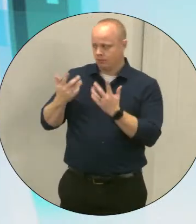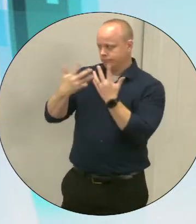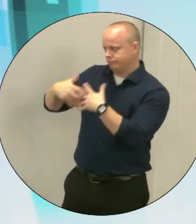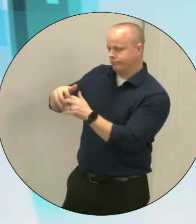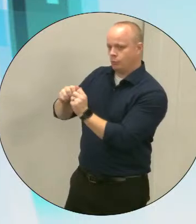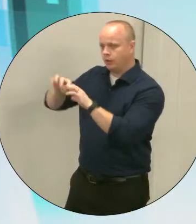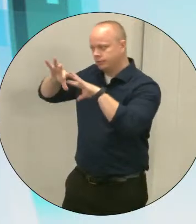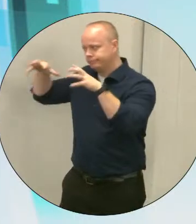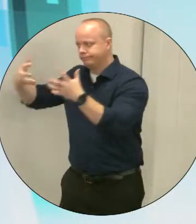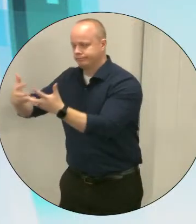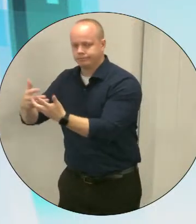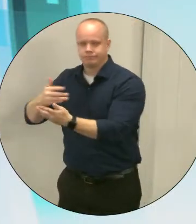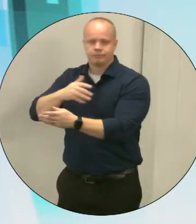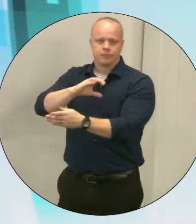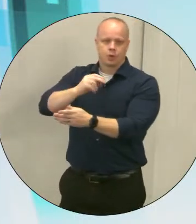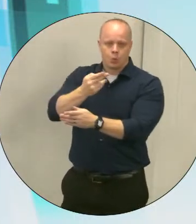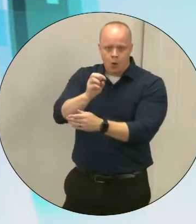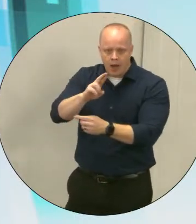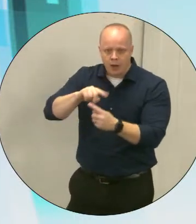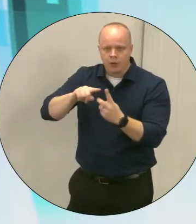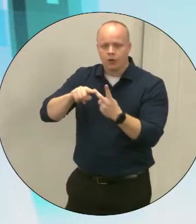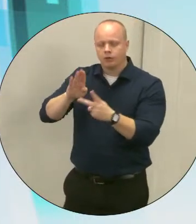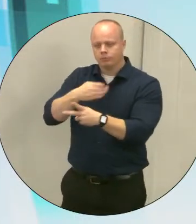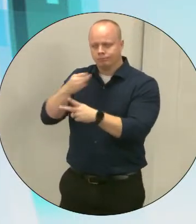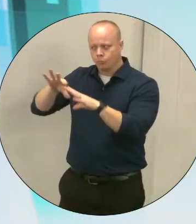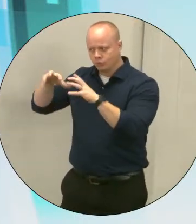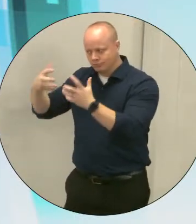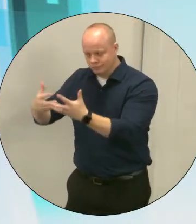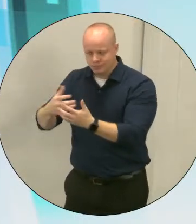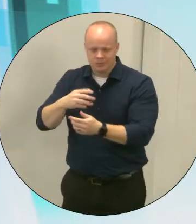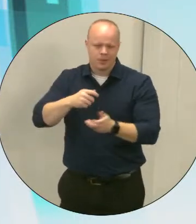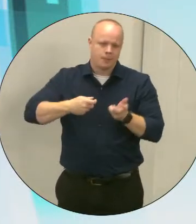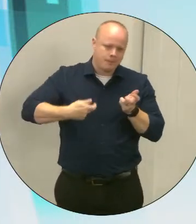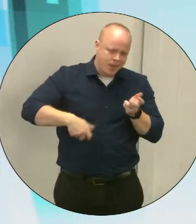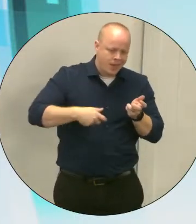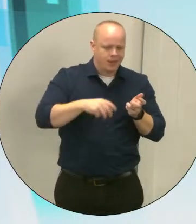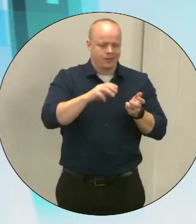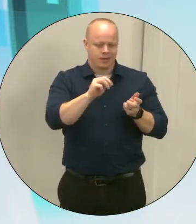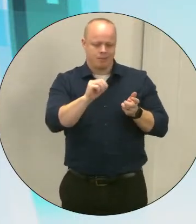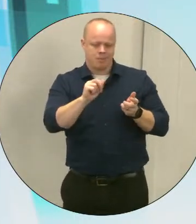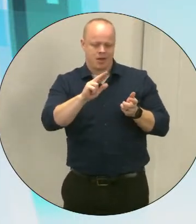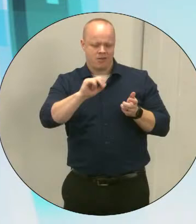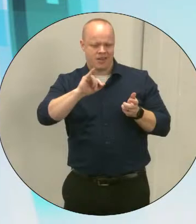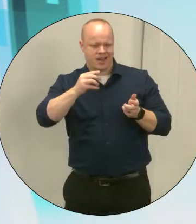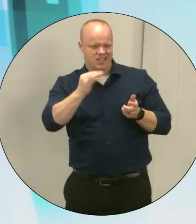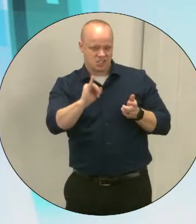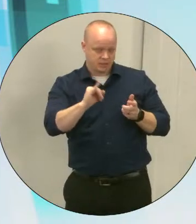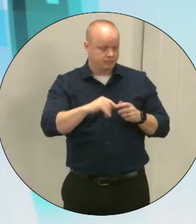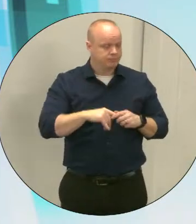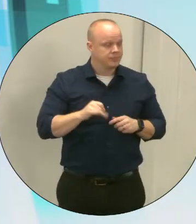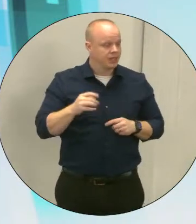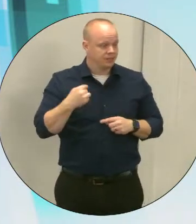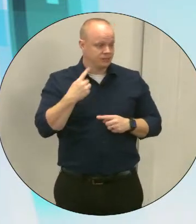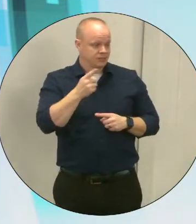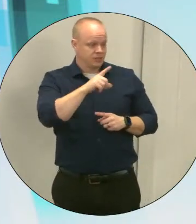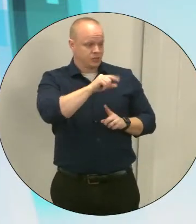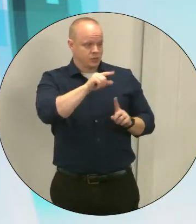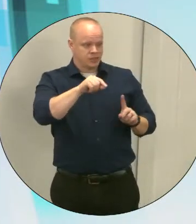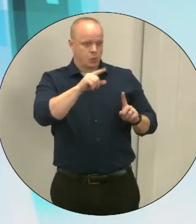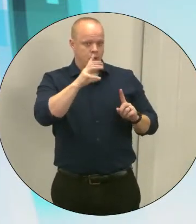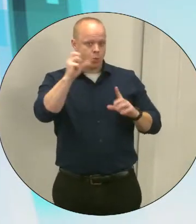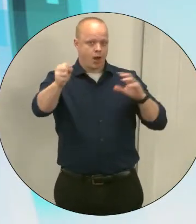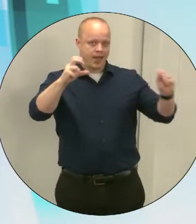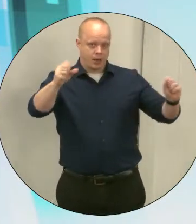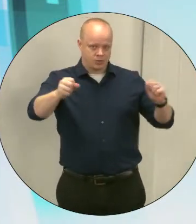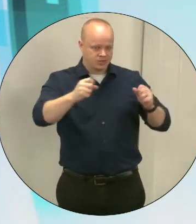ensembles such as choir, orchestra, band, and mariachi. If the 2020 lockdowns taught us nothing else, it is that